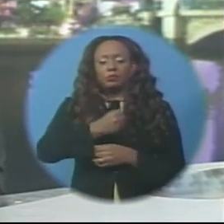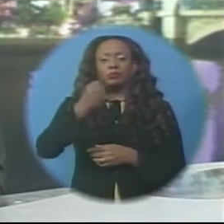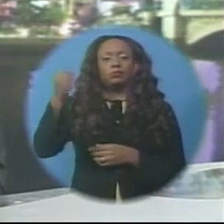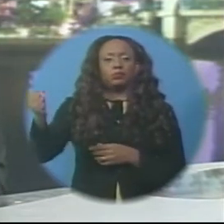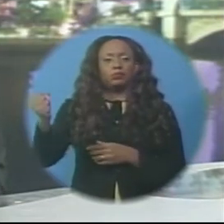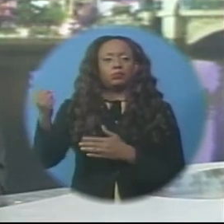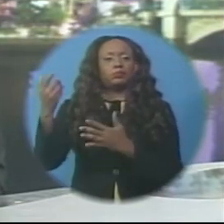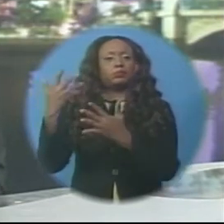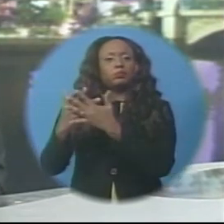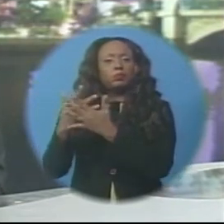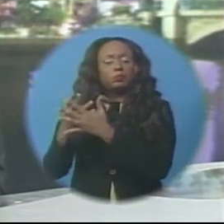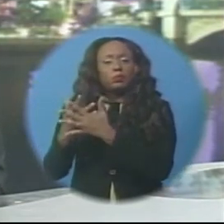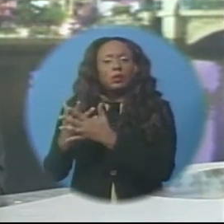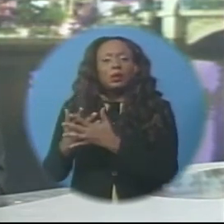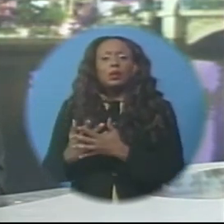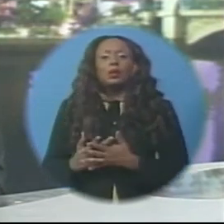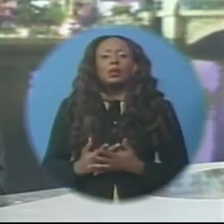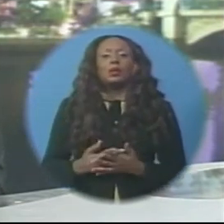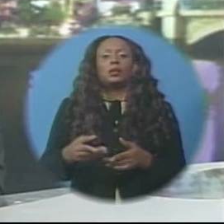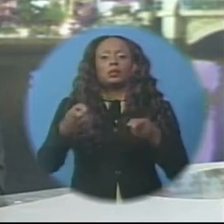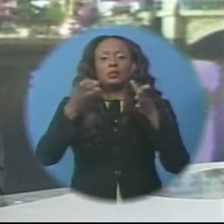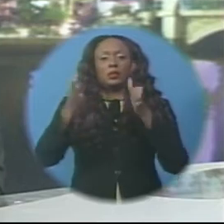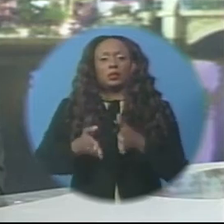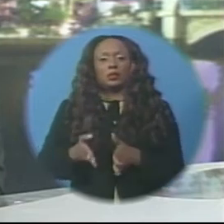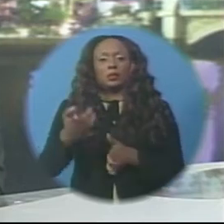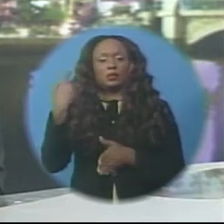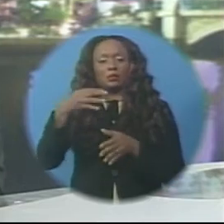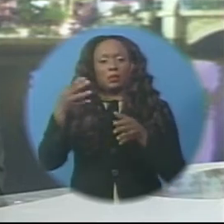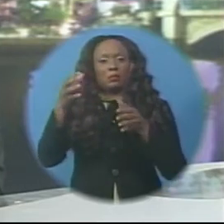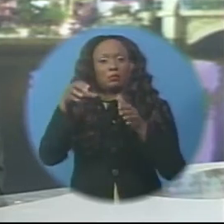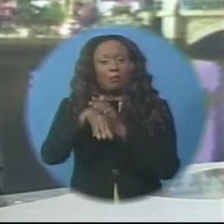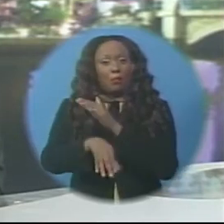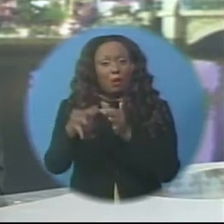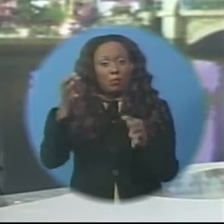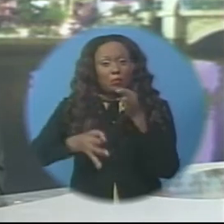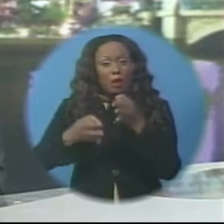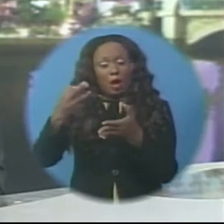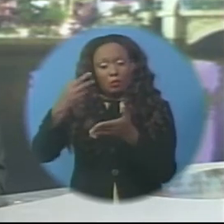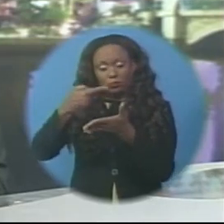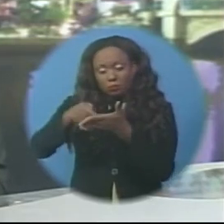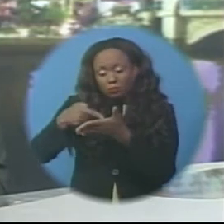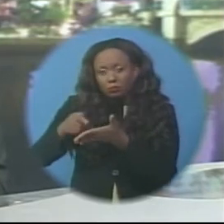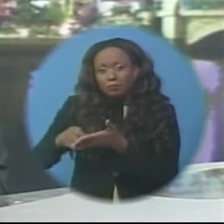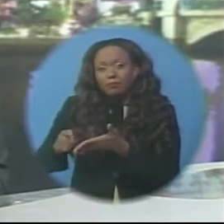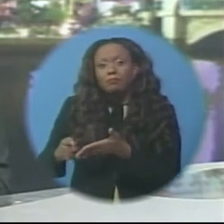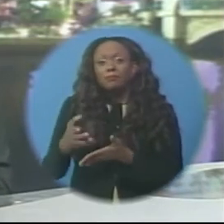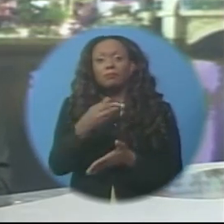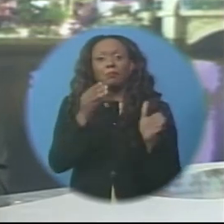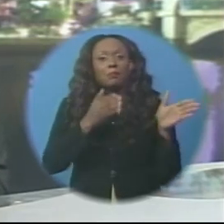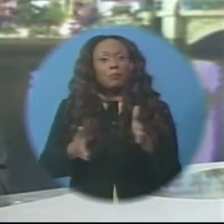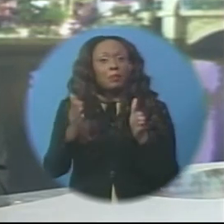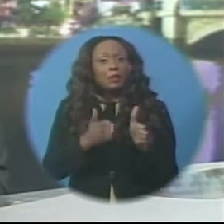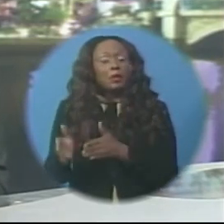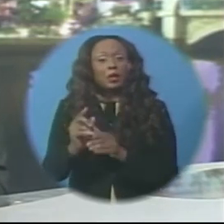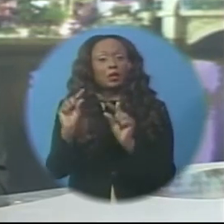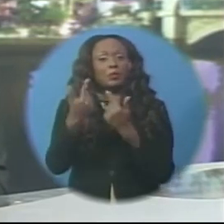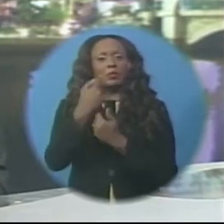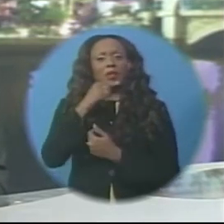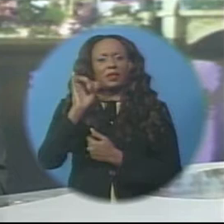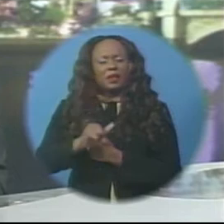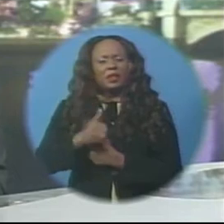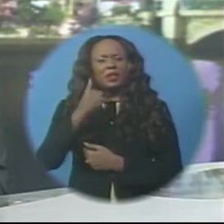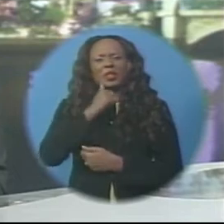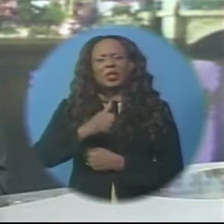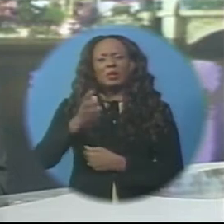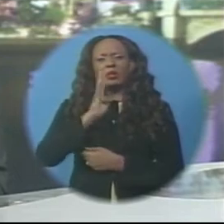incarcerated. This observation from Director of the Criminal Justice Research and Planning Unit, Cheryl Willoughby. She was speaking on the